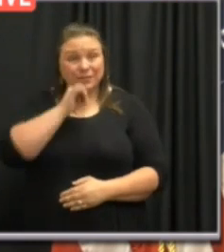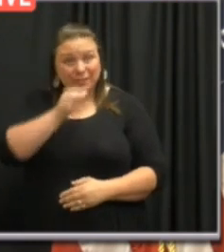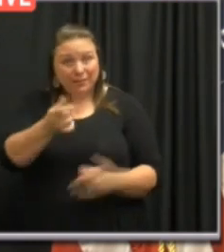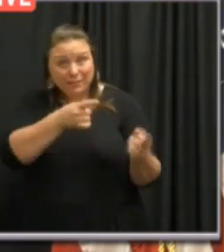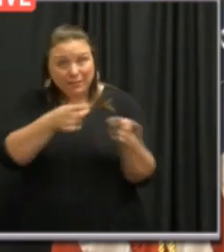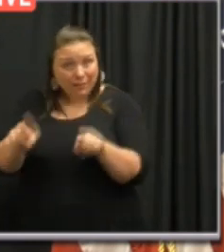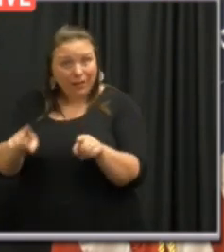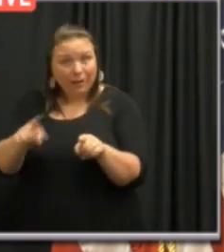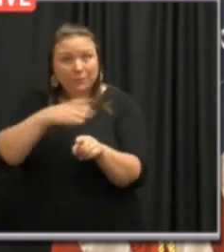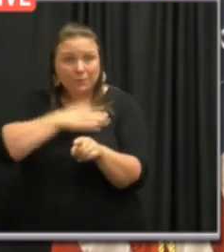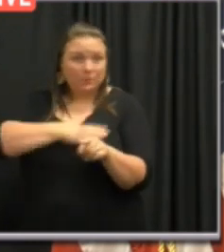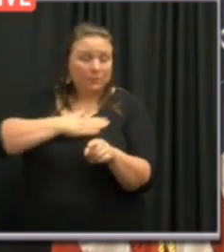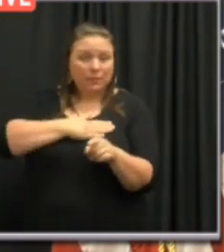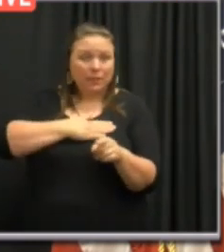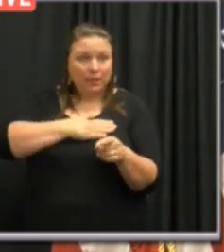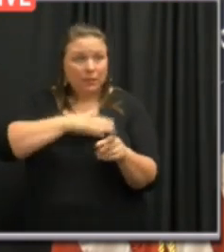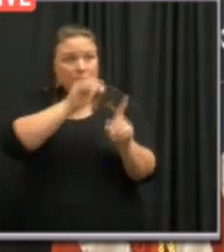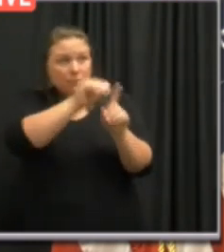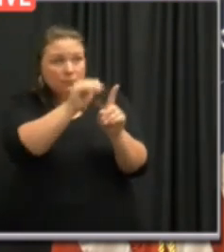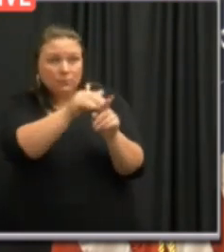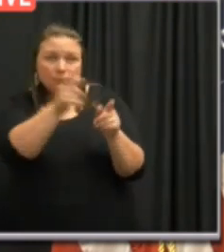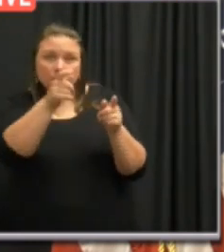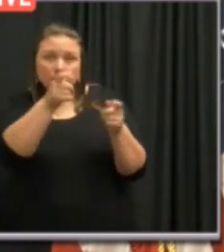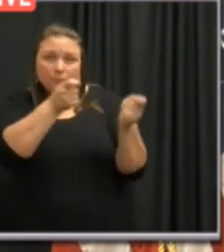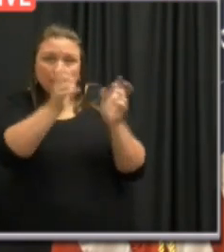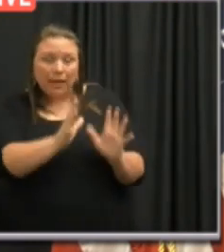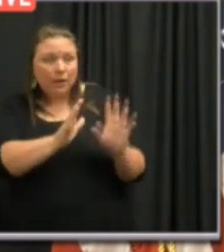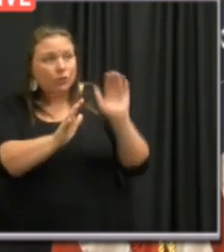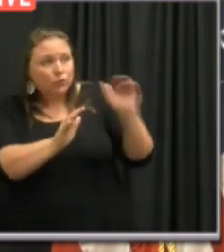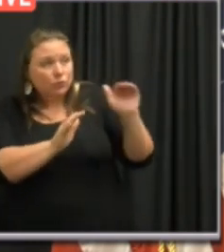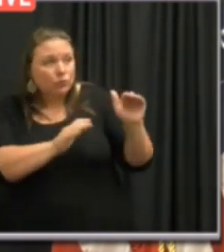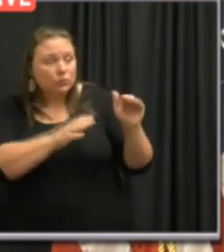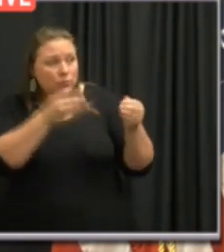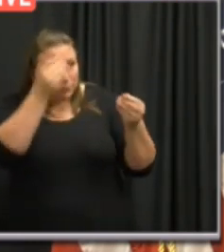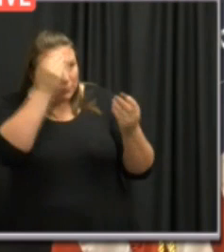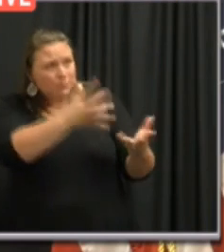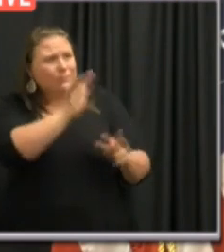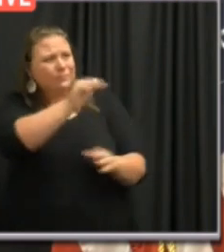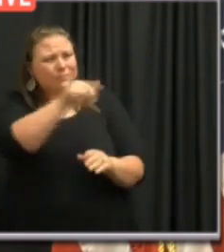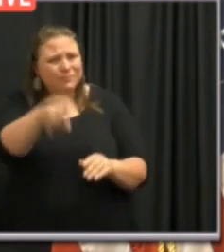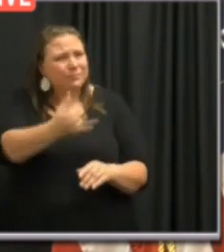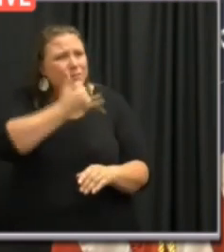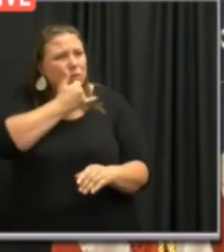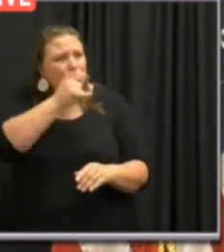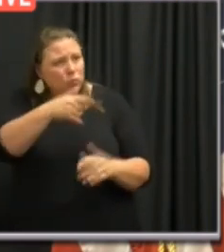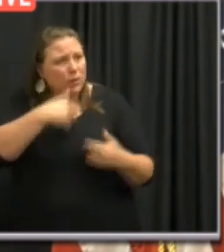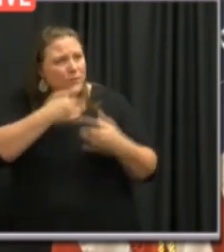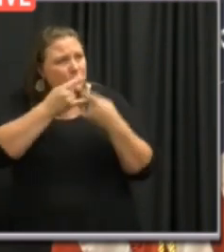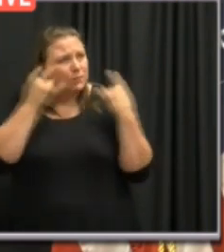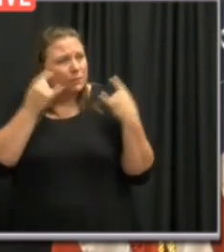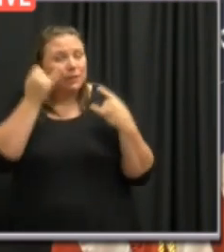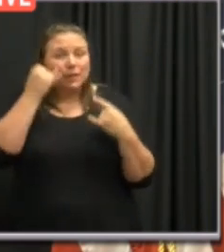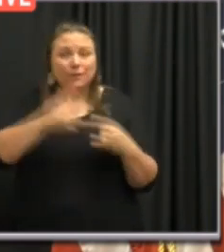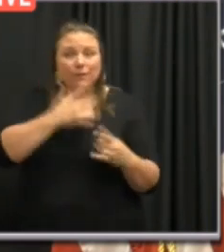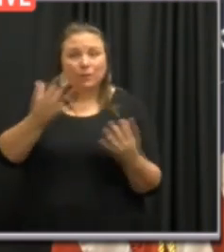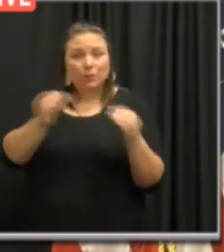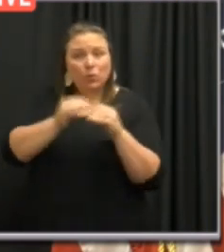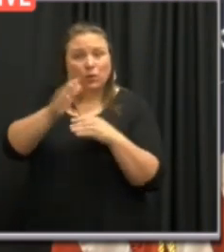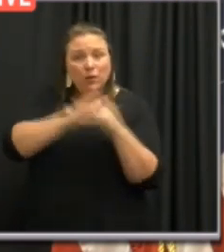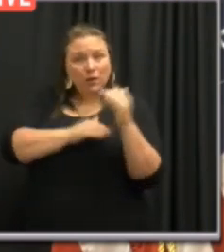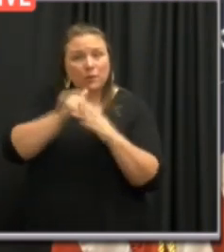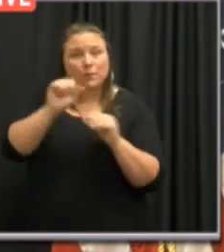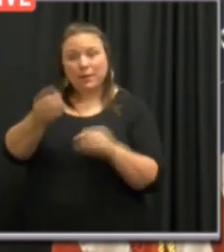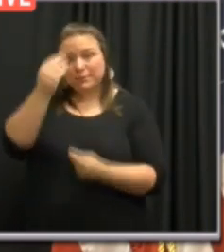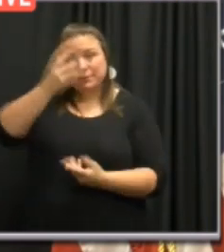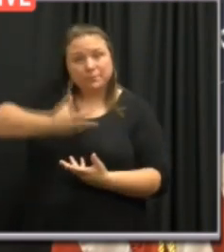occurring, please talk to the manager of the particular store. Let them know right away. If you feel more comfortable, you could